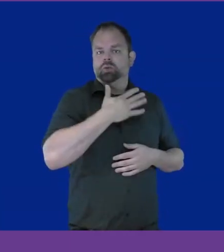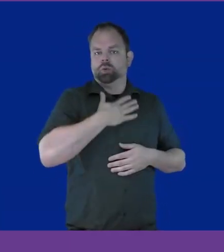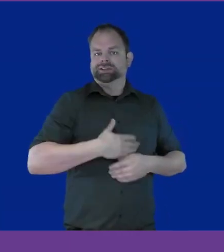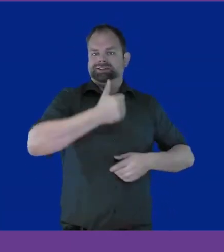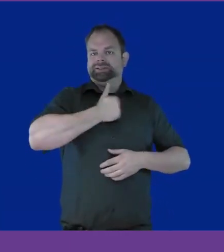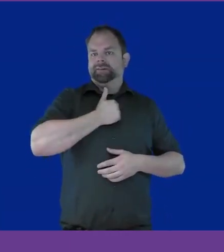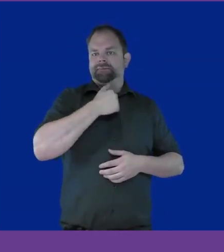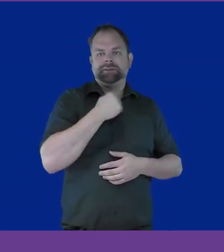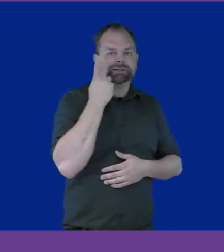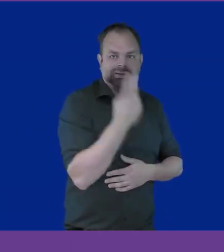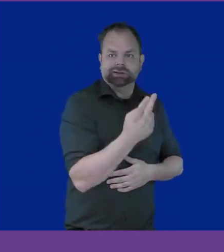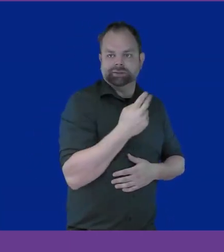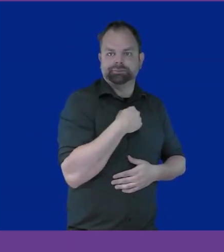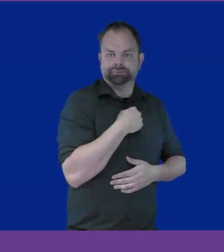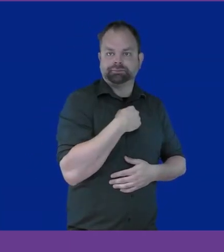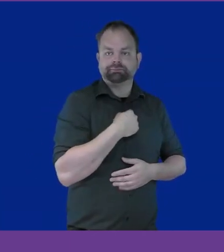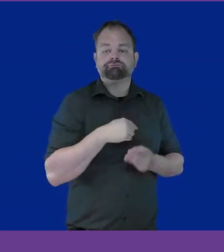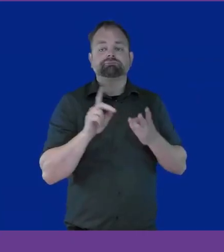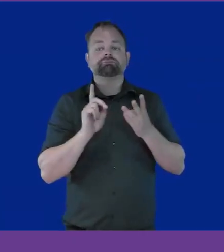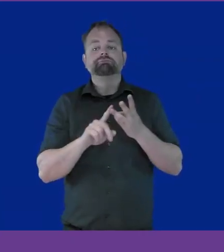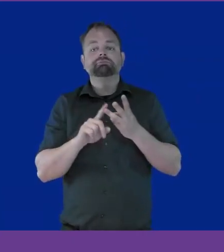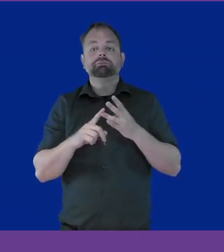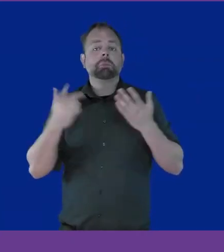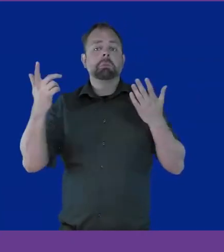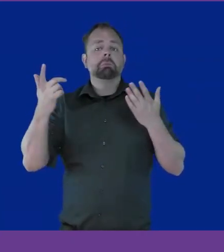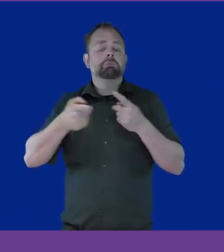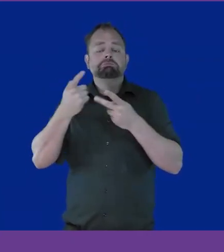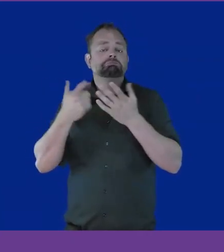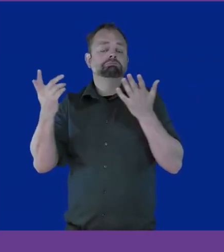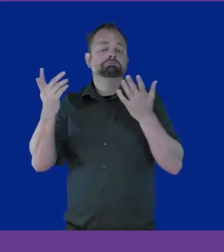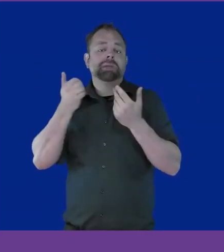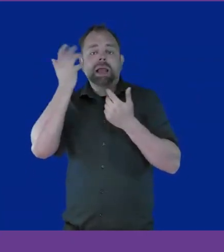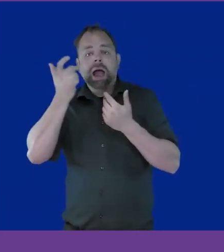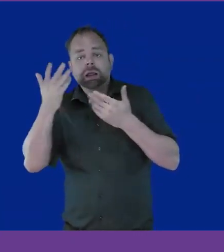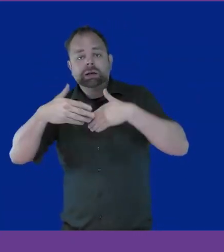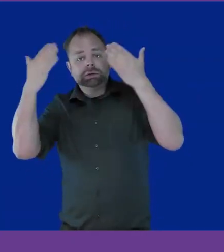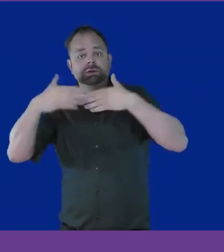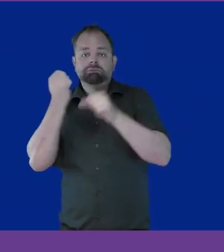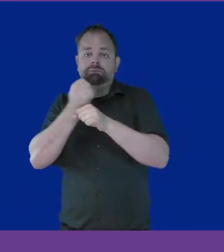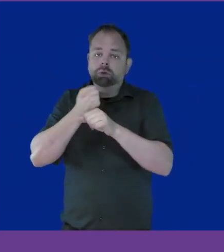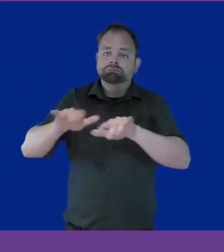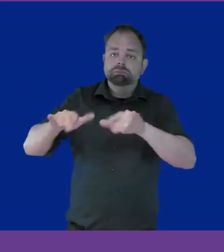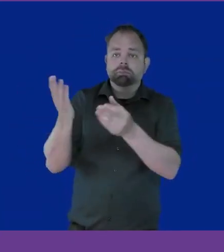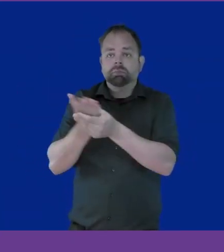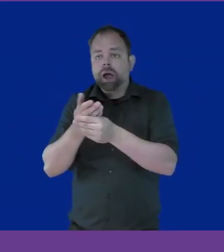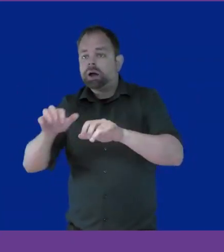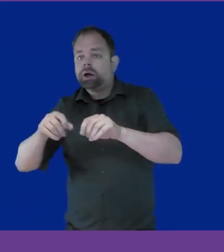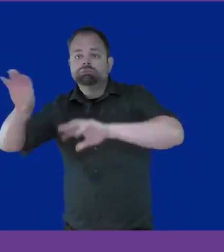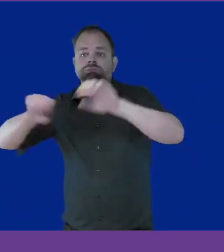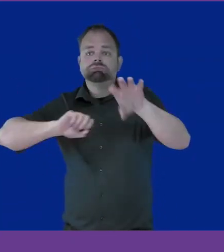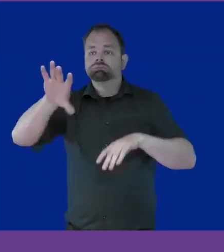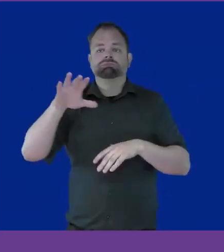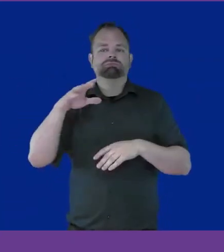loan applications, doing other kind of financial business. They should be available to me in the same way as they're available to all of